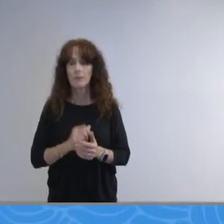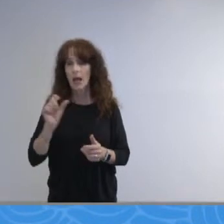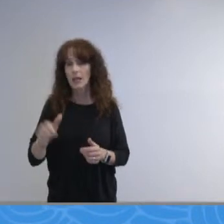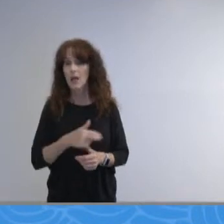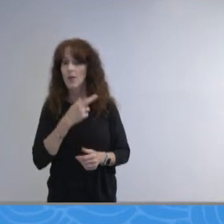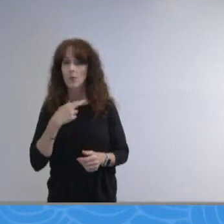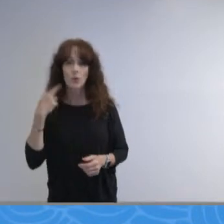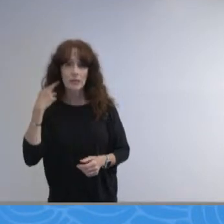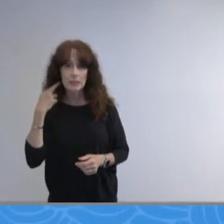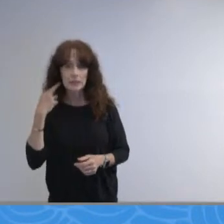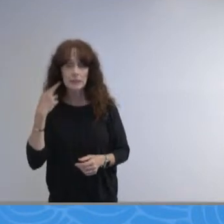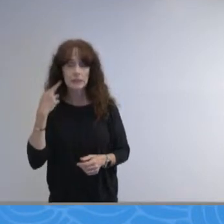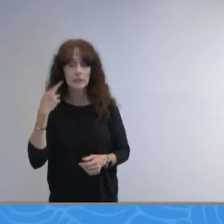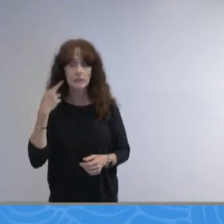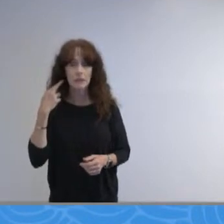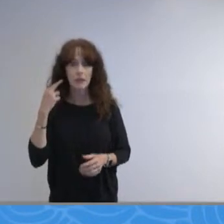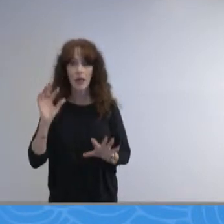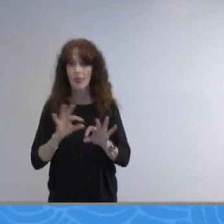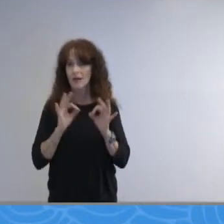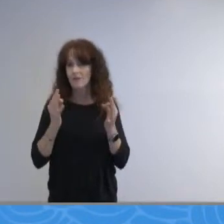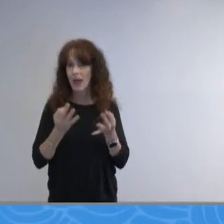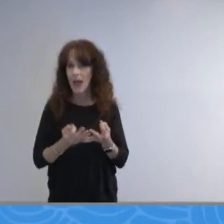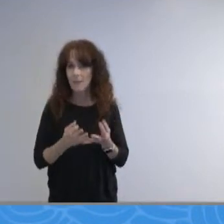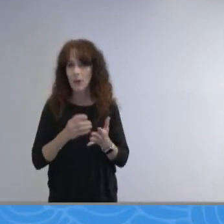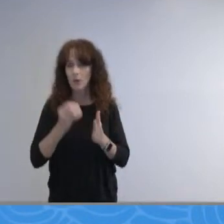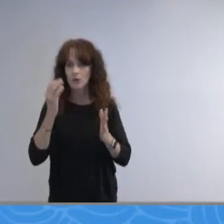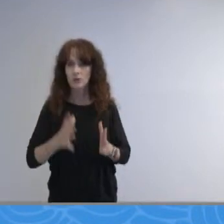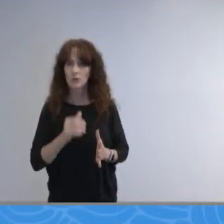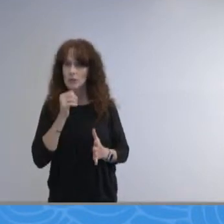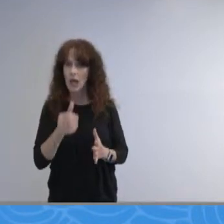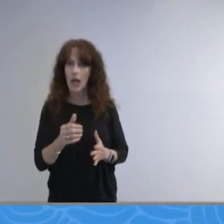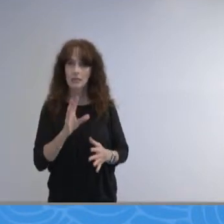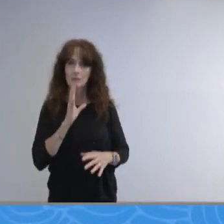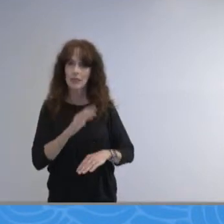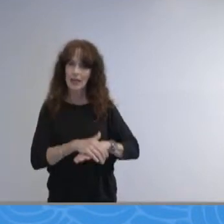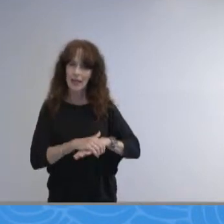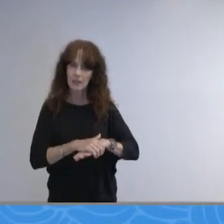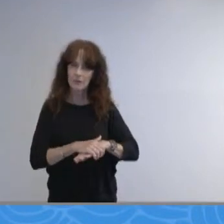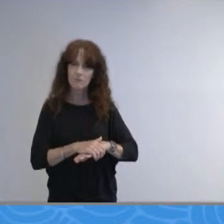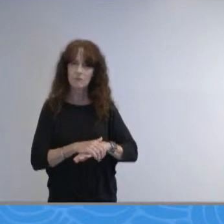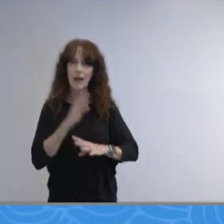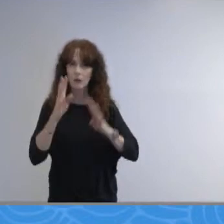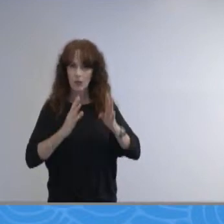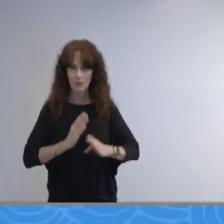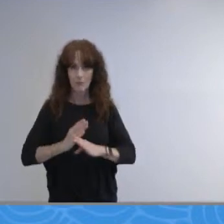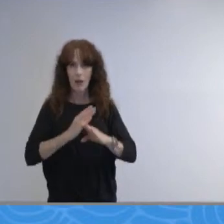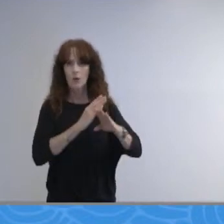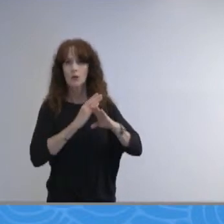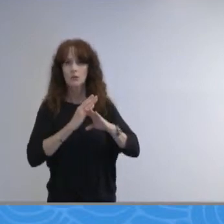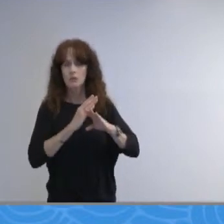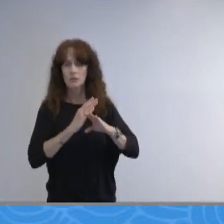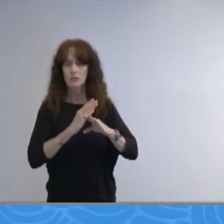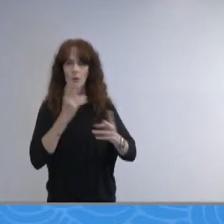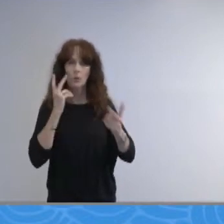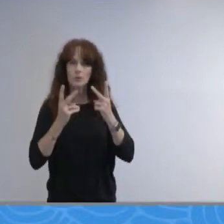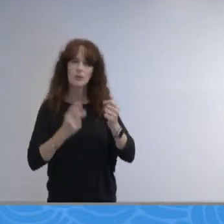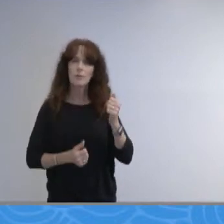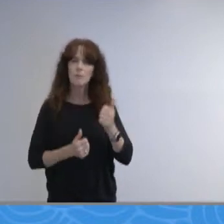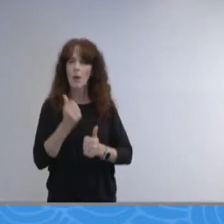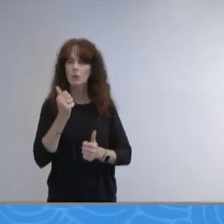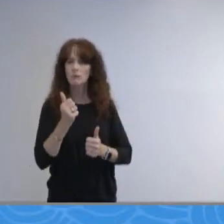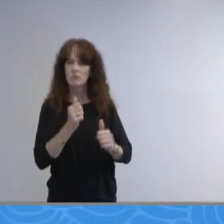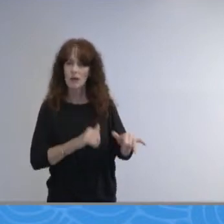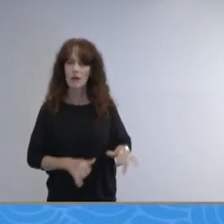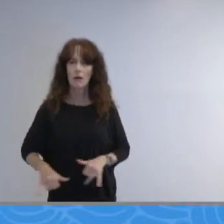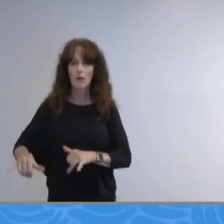risk factor might be that the family or that the student is not English speaking, which can create barriers. The one that we see most common